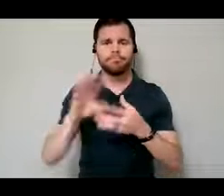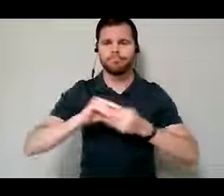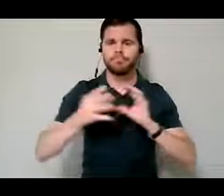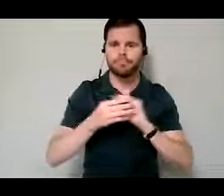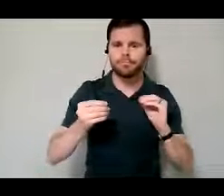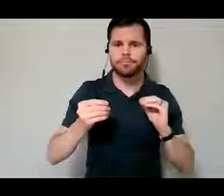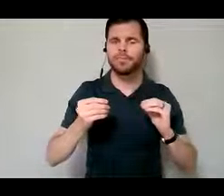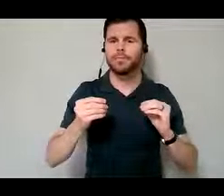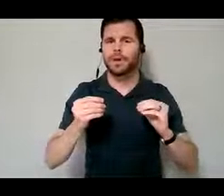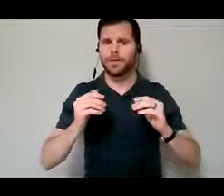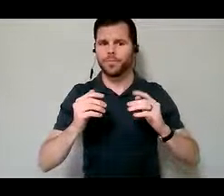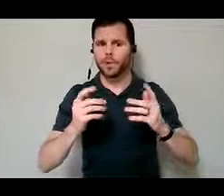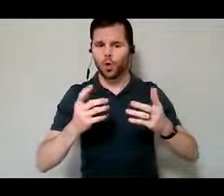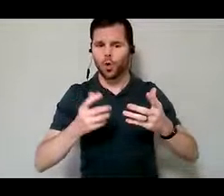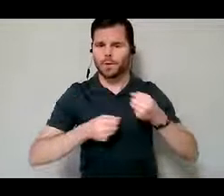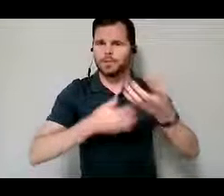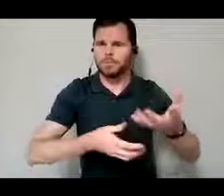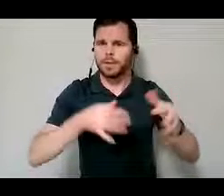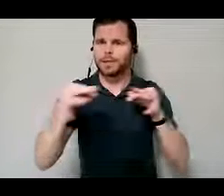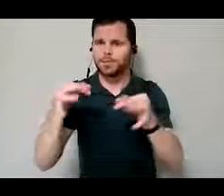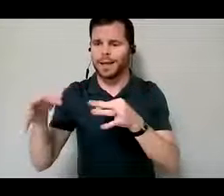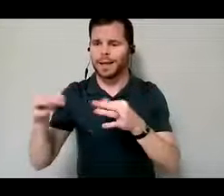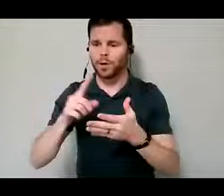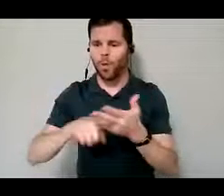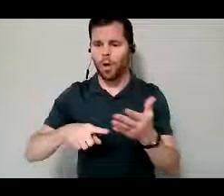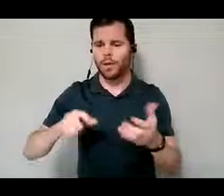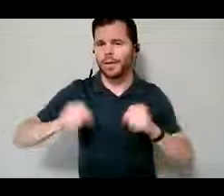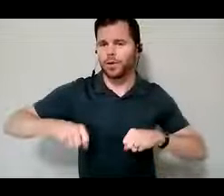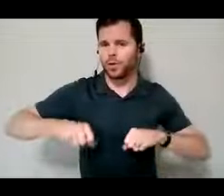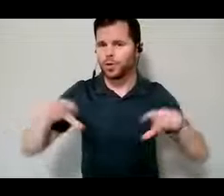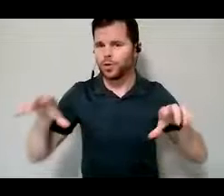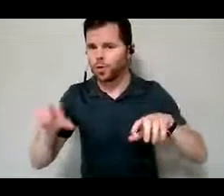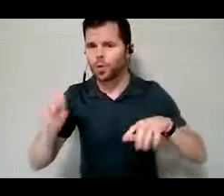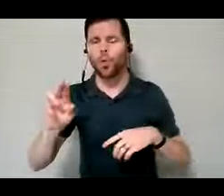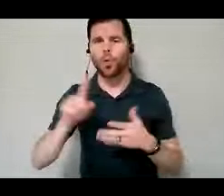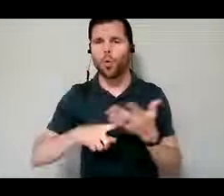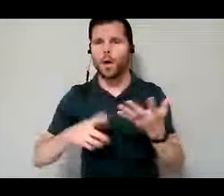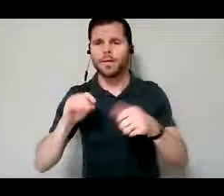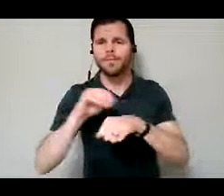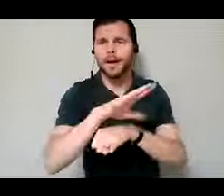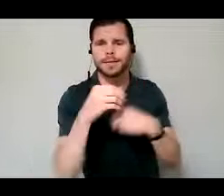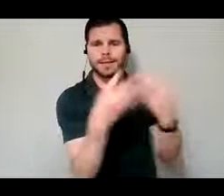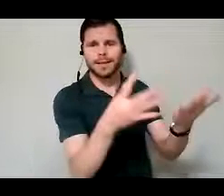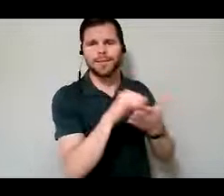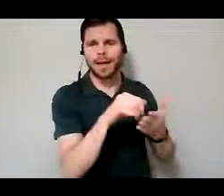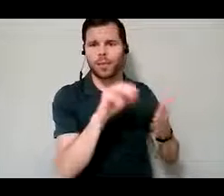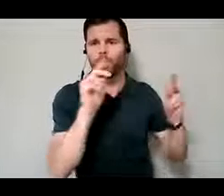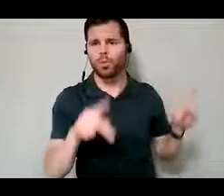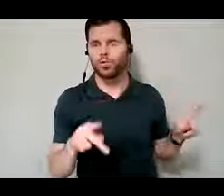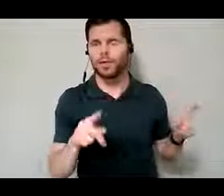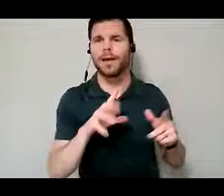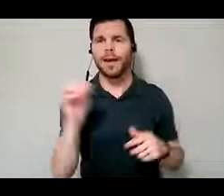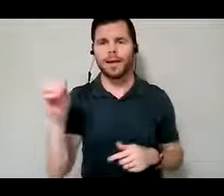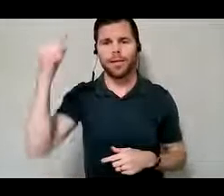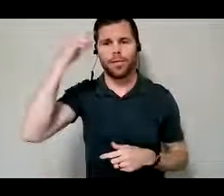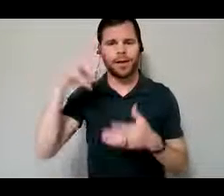would have done in that situation, or advice they could have given that person, or how they could support the person afterwards, and get them to think outside the box in these